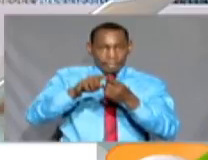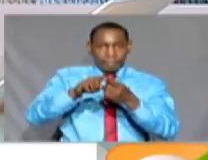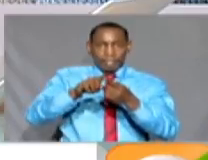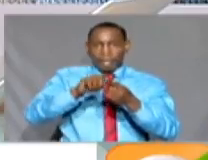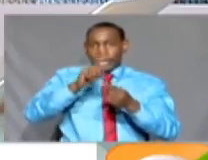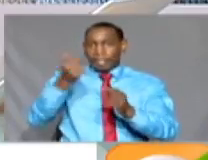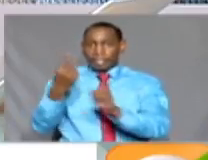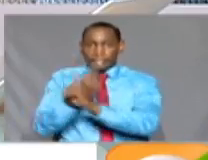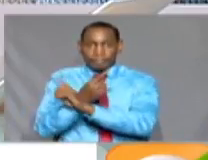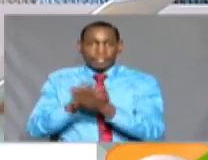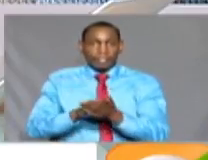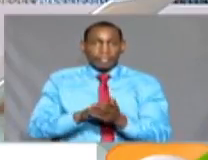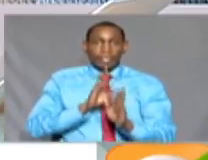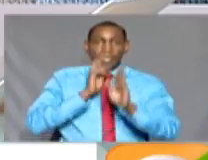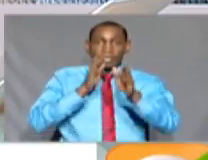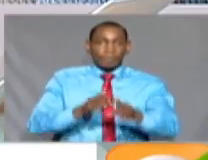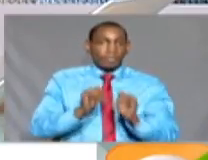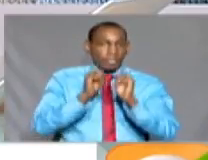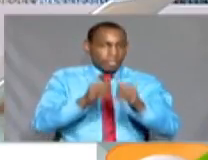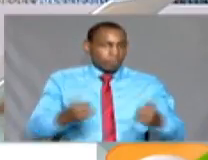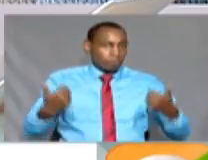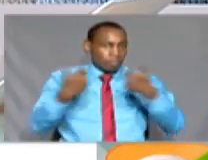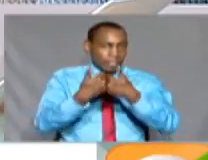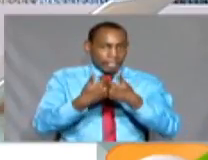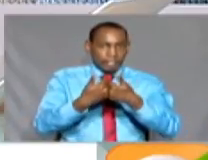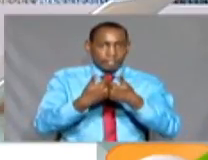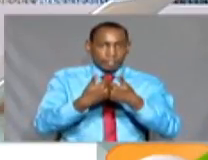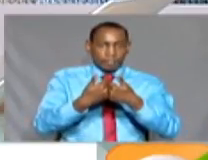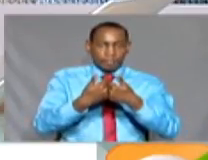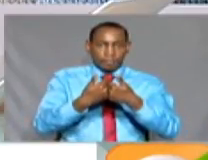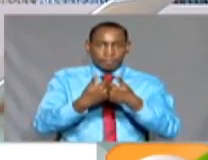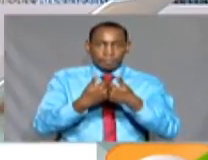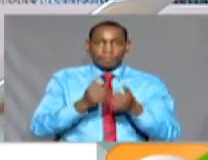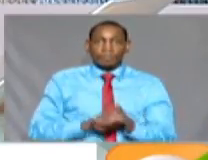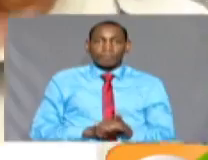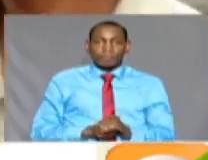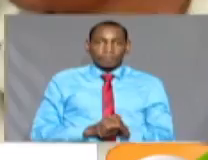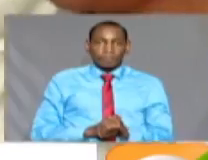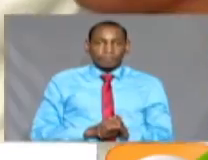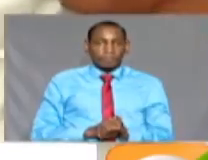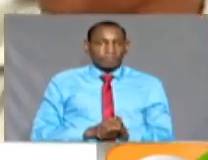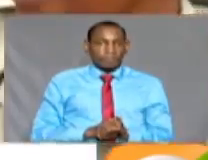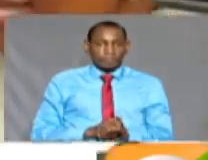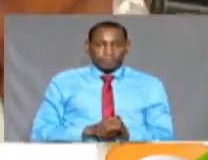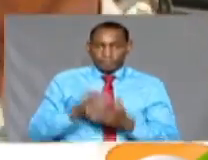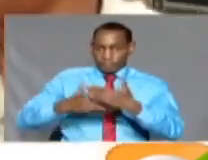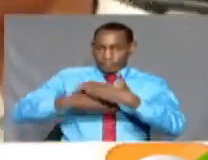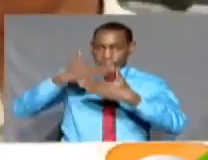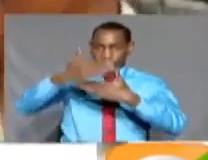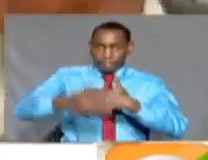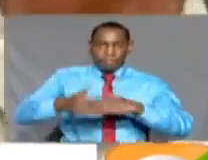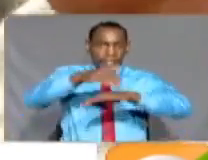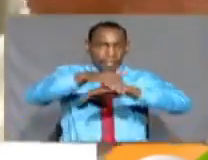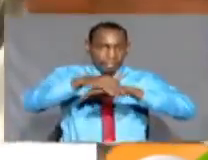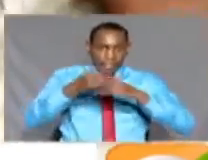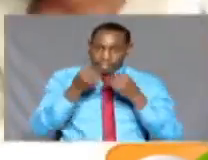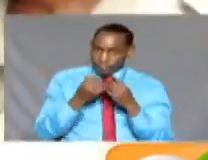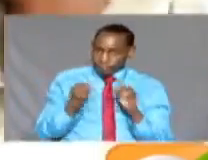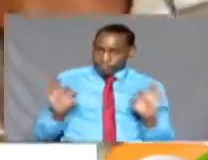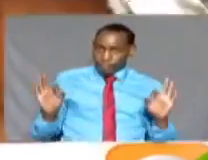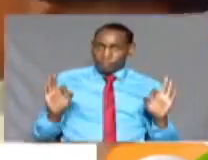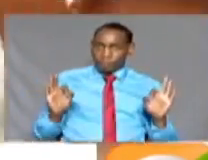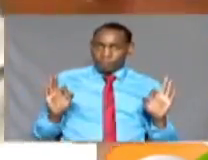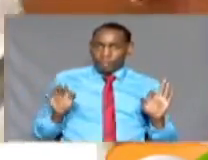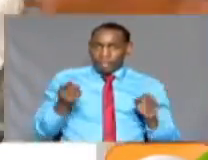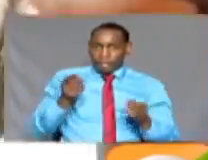scores. Stephen Letoo reports on the latest battle in the Cohen murder case. After securing herself freedom on